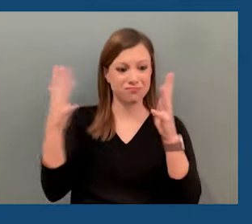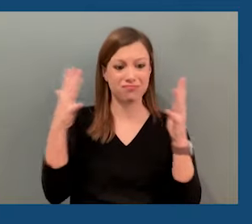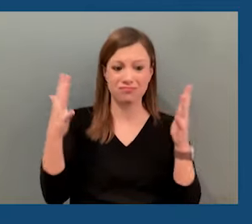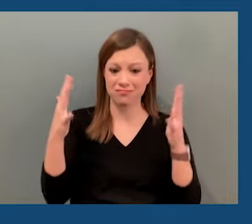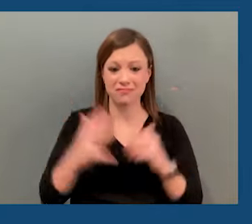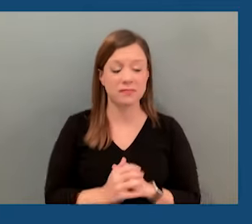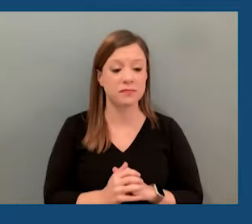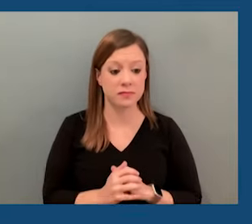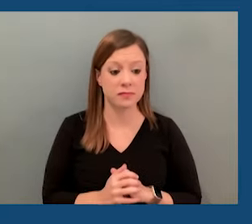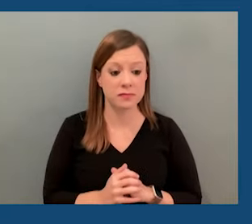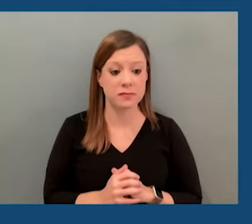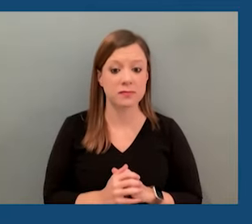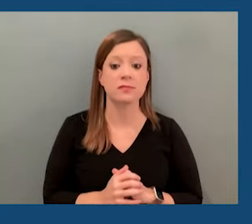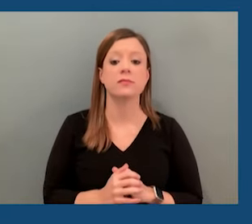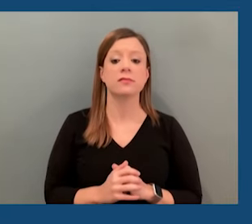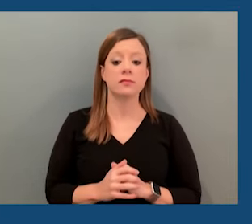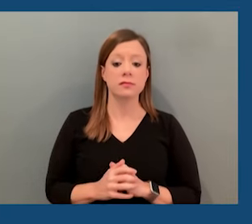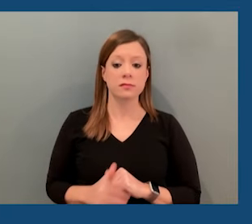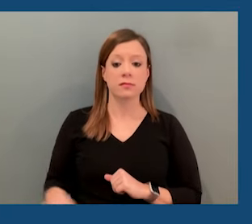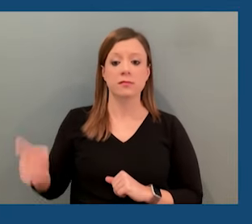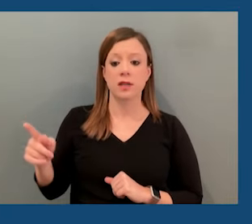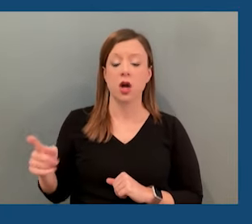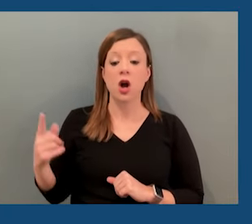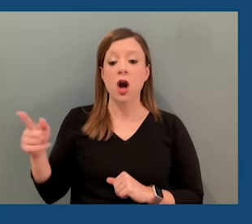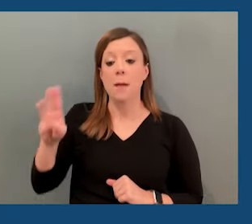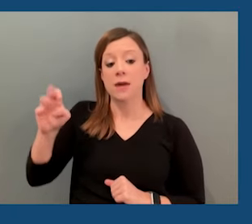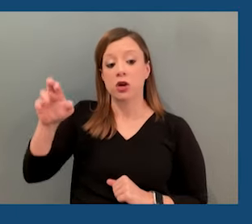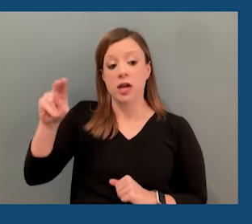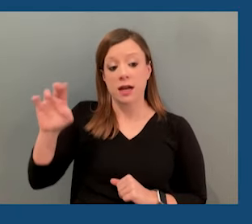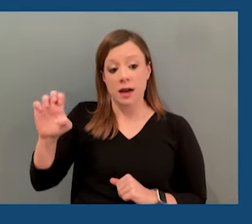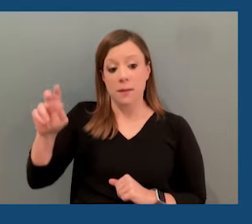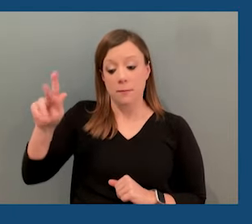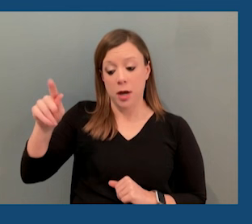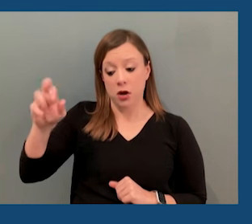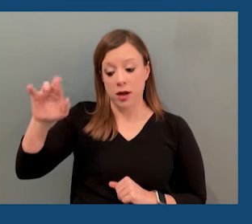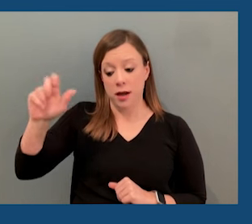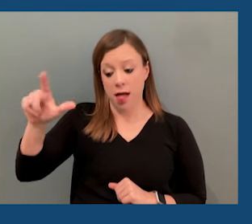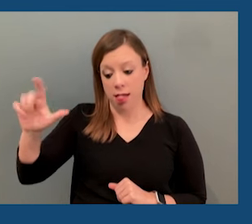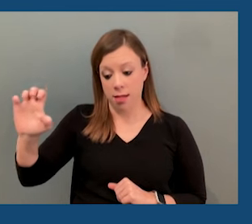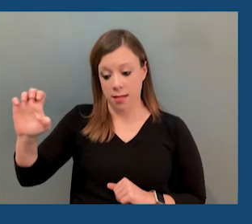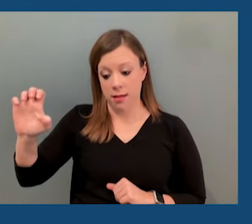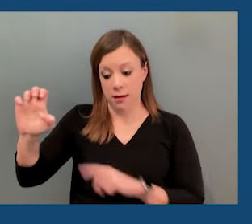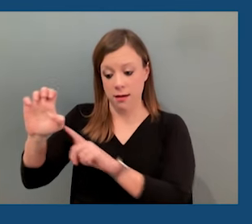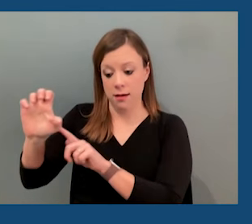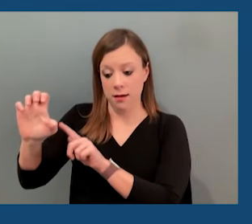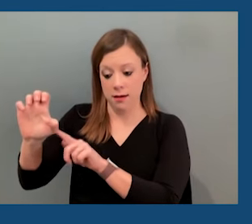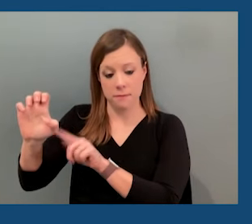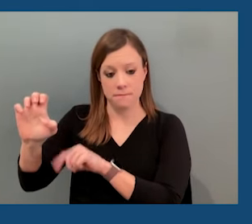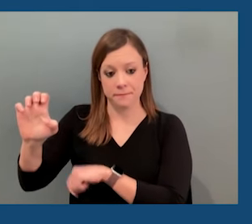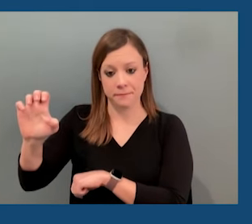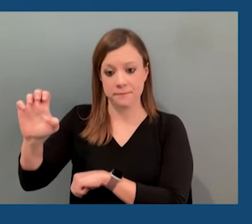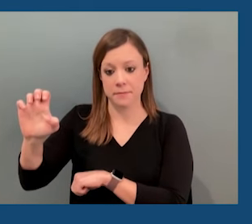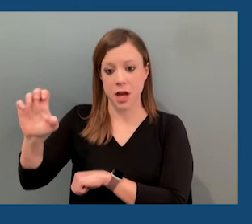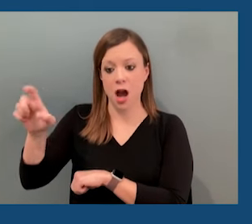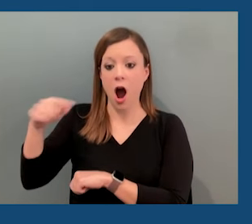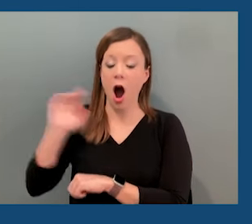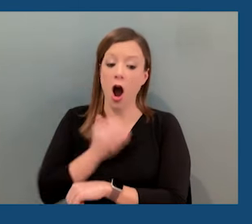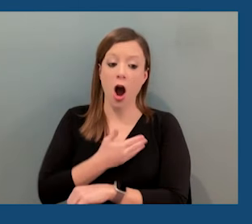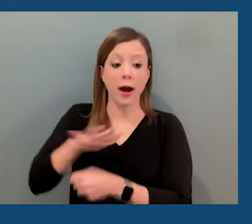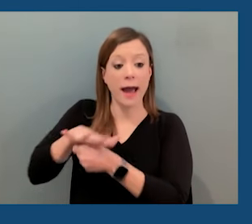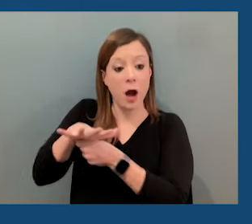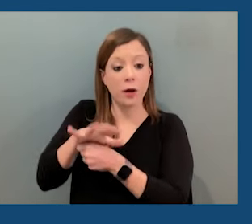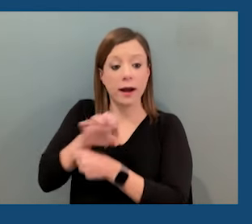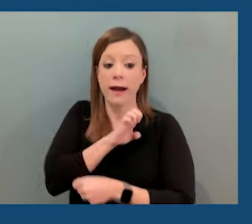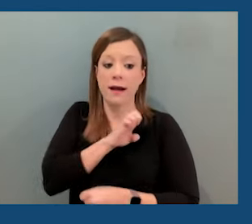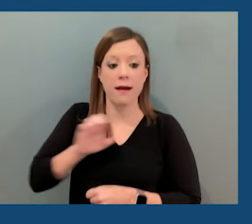Maria Imperial, the Commissioner of the Division of Human Rights, has joined us. And of course, you'll be hearing from our County Executive, George Latimer. I want to